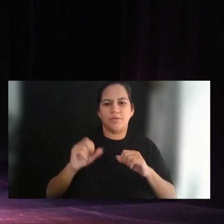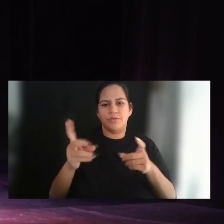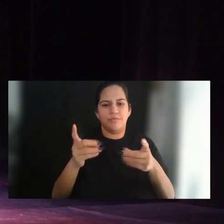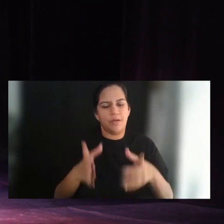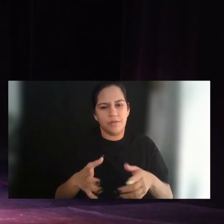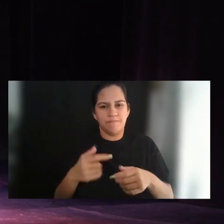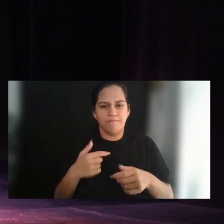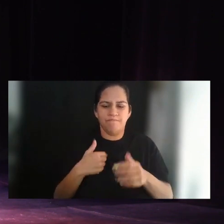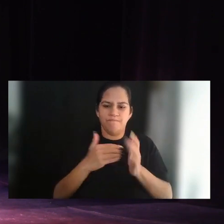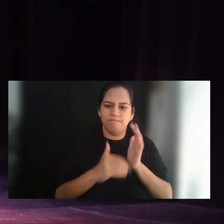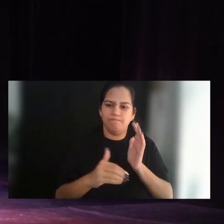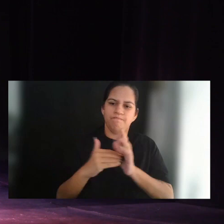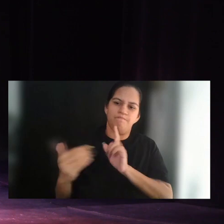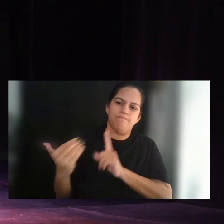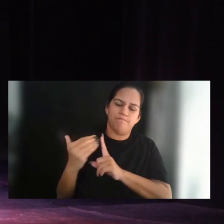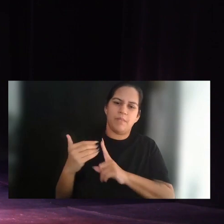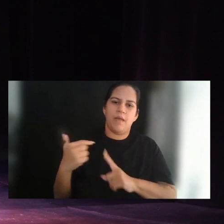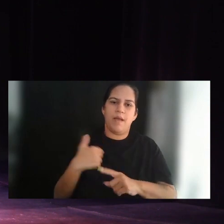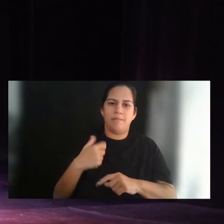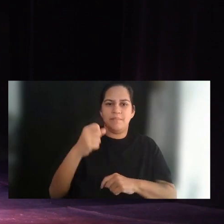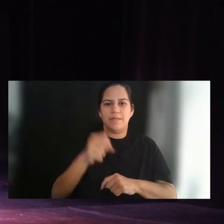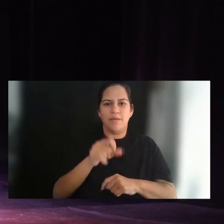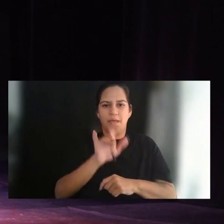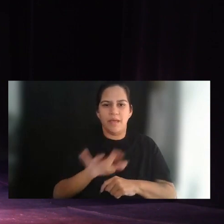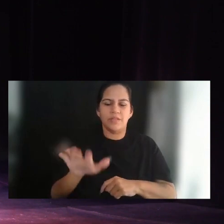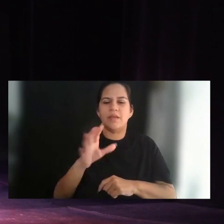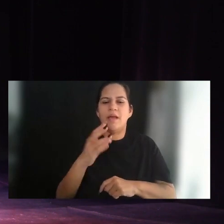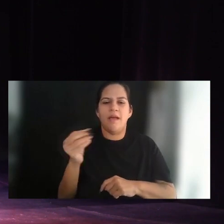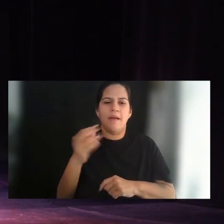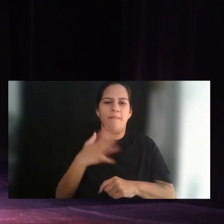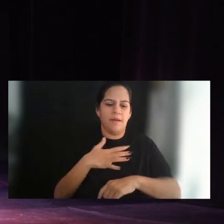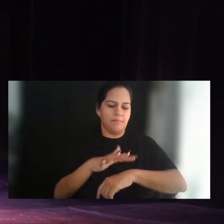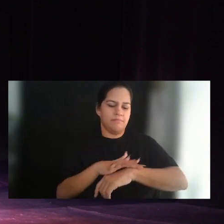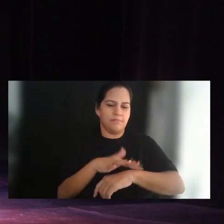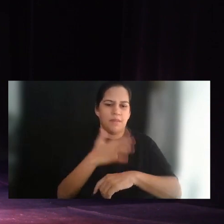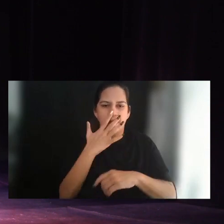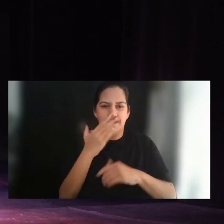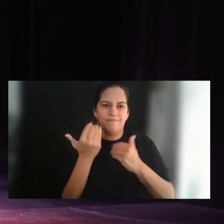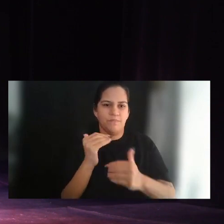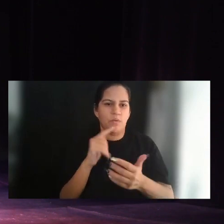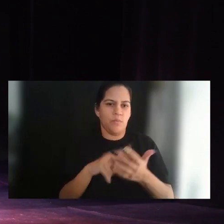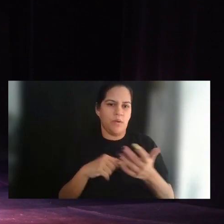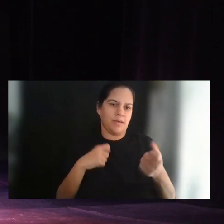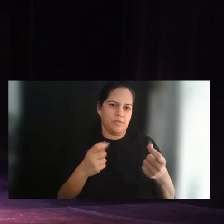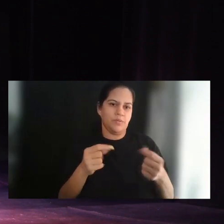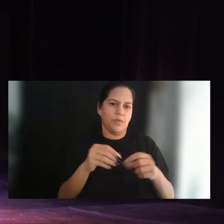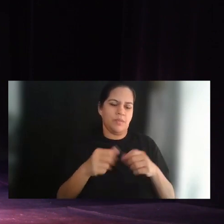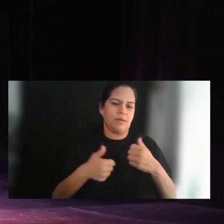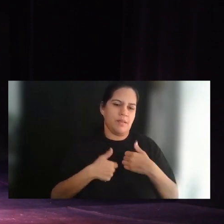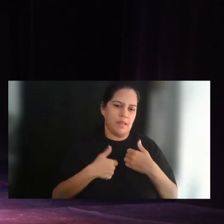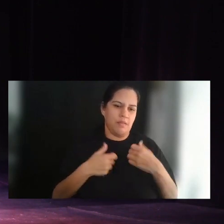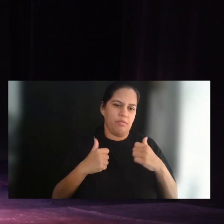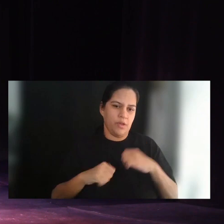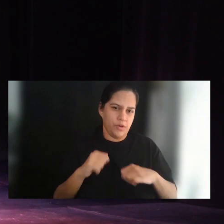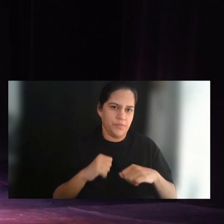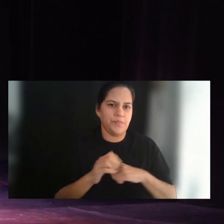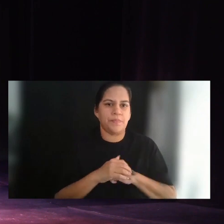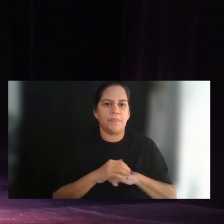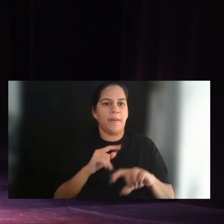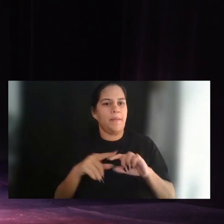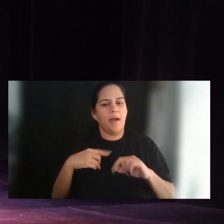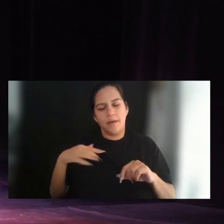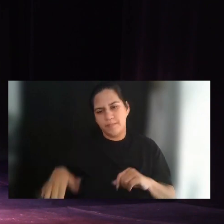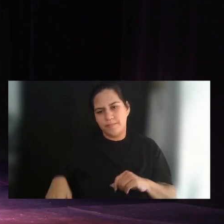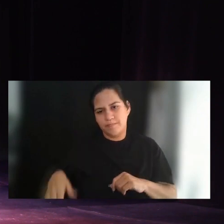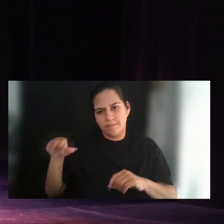I was South Asian and that my skin color would limit what I could do in the Canadian theater. But I grew up in English-speaking Canada,